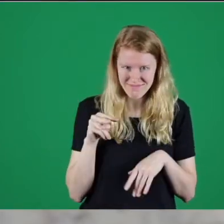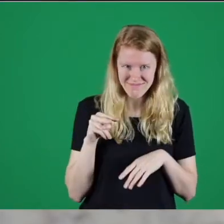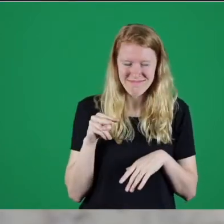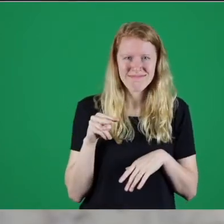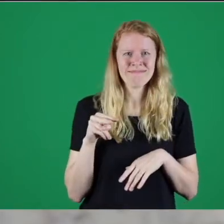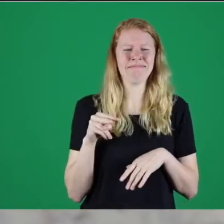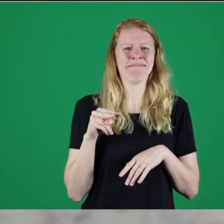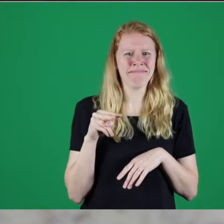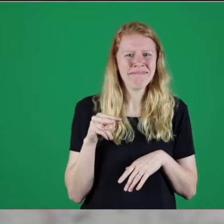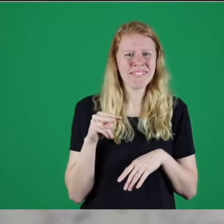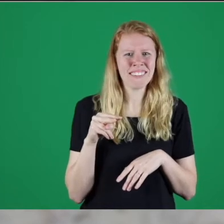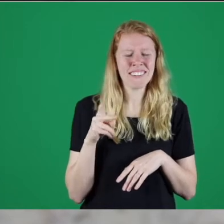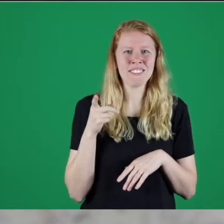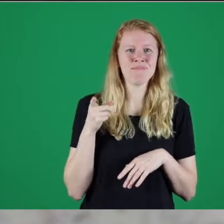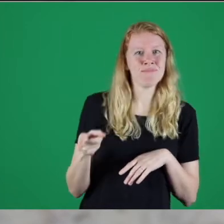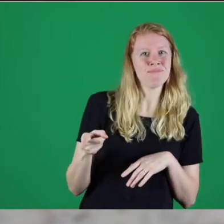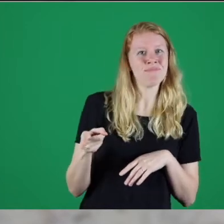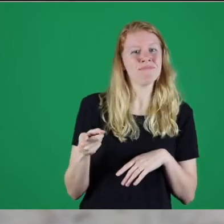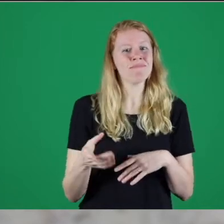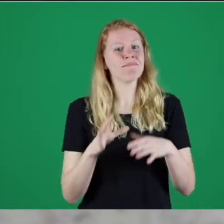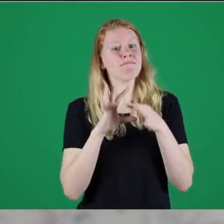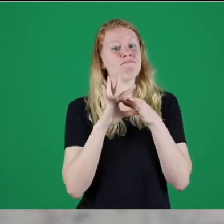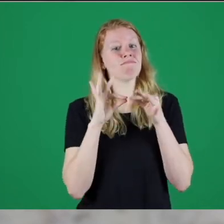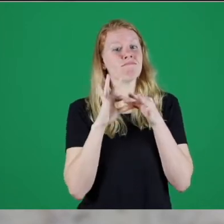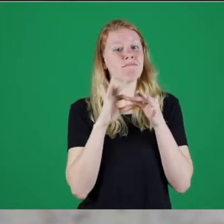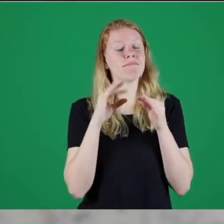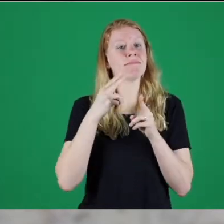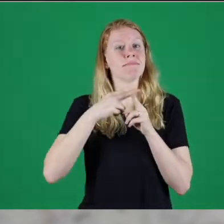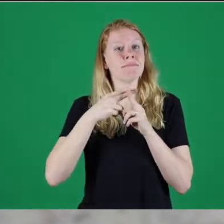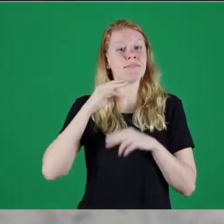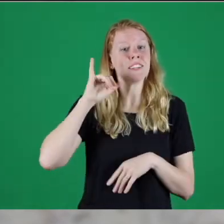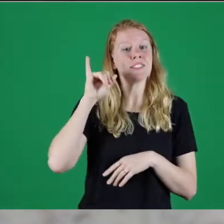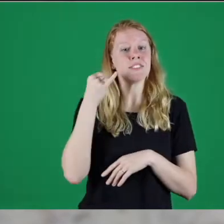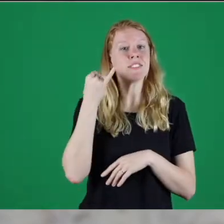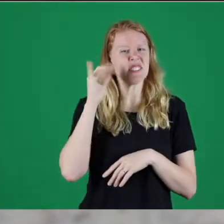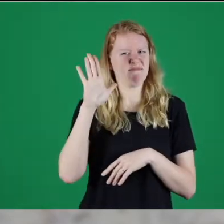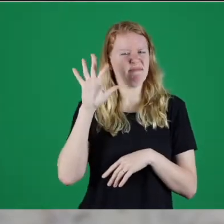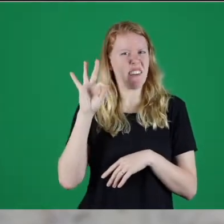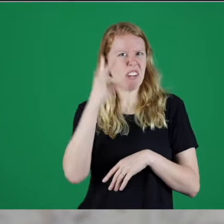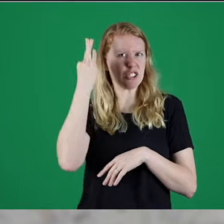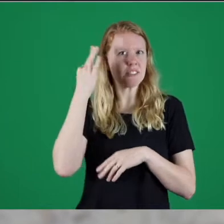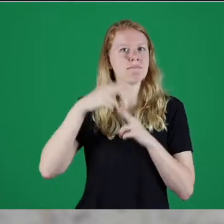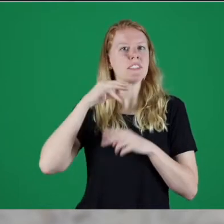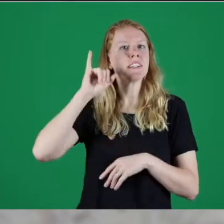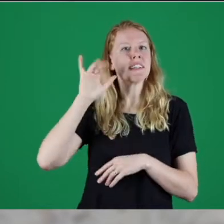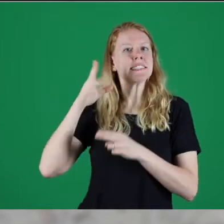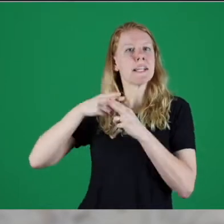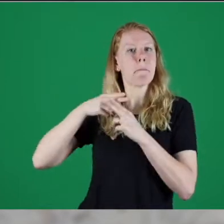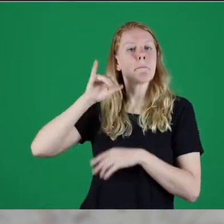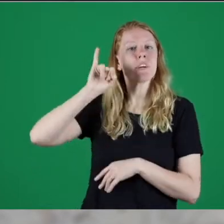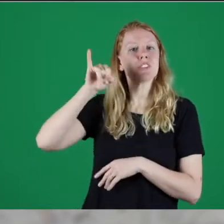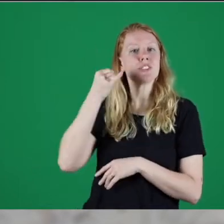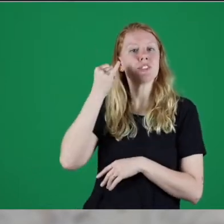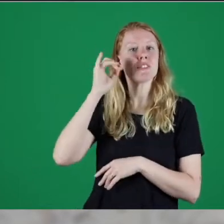5, no kidding. He announced himself. Je m'appelle Baba the Storyteller. He spoke French. My name is